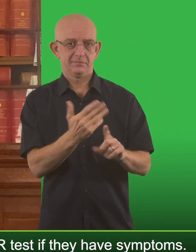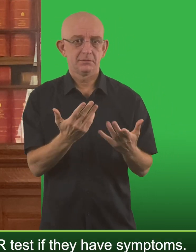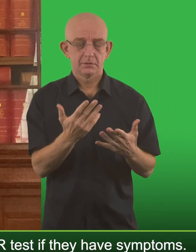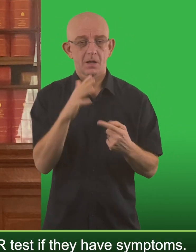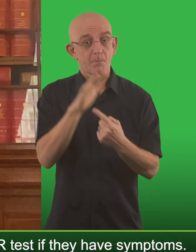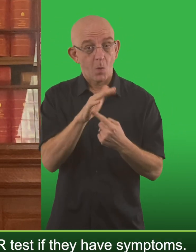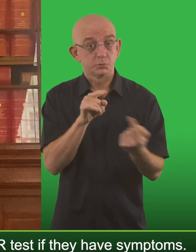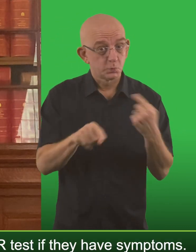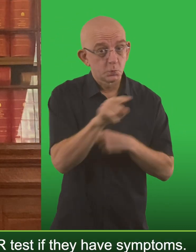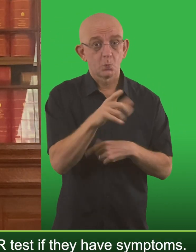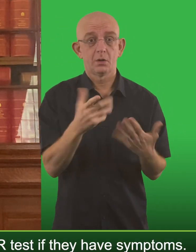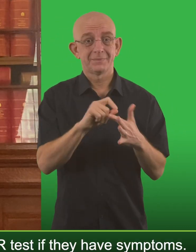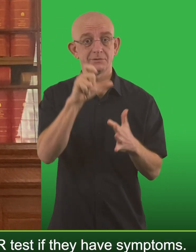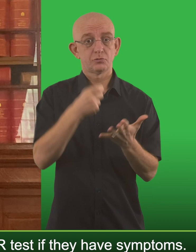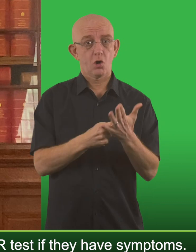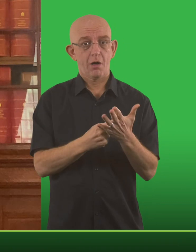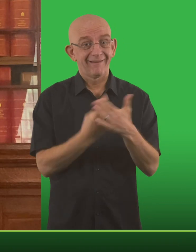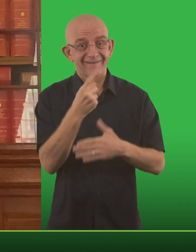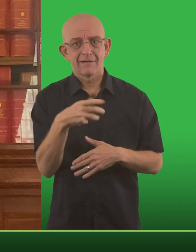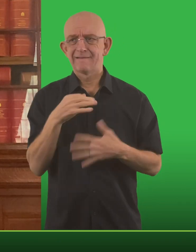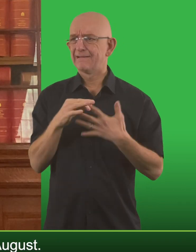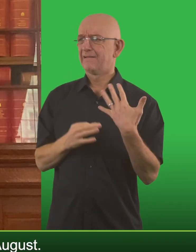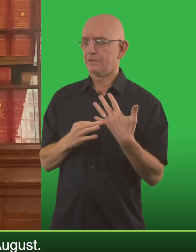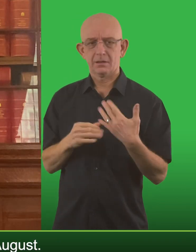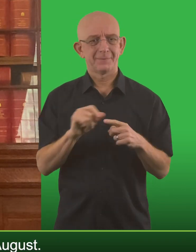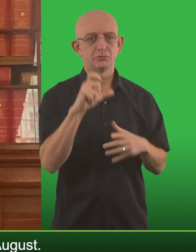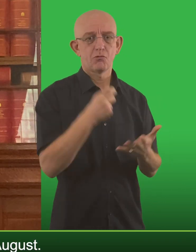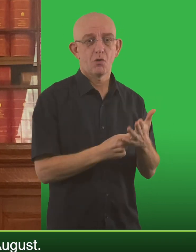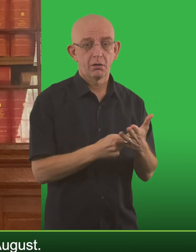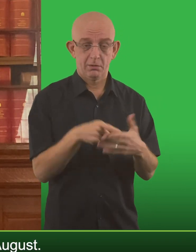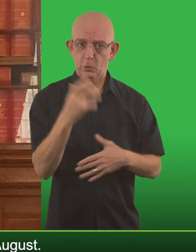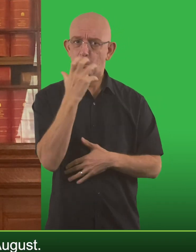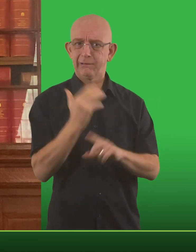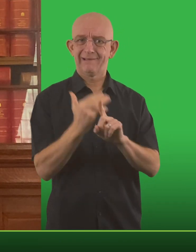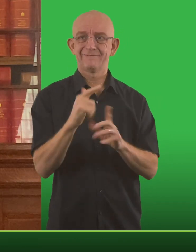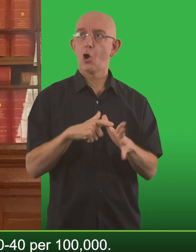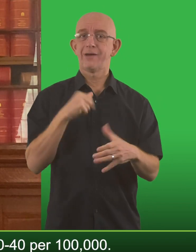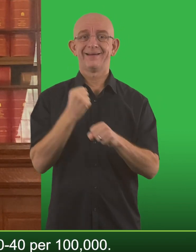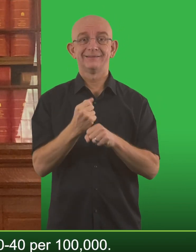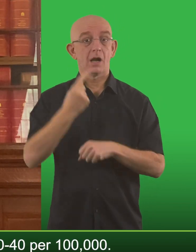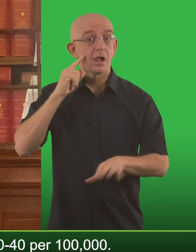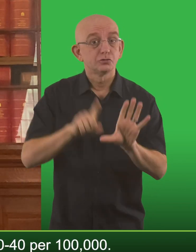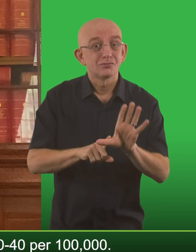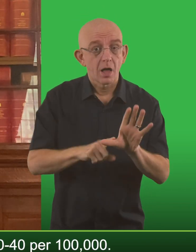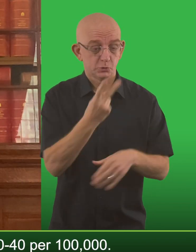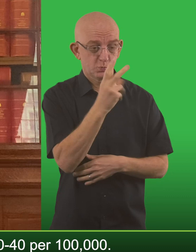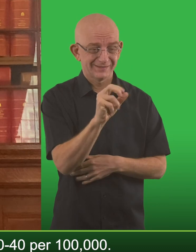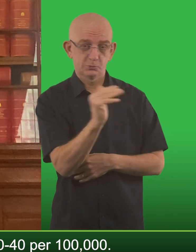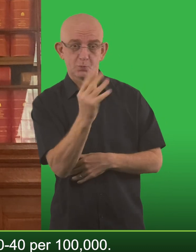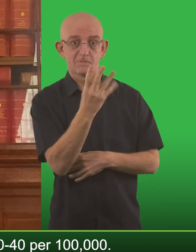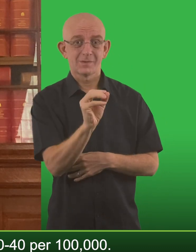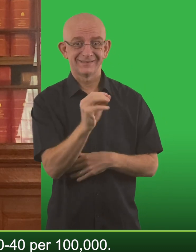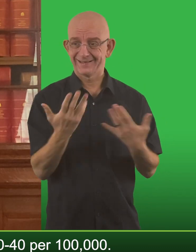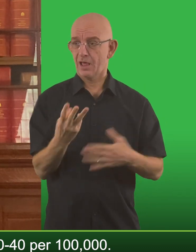important that people get a PCR test if they have symptoms. This is a high rate for August. This time last year, the rate was 20